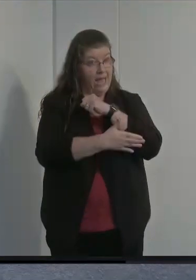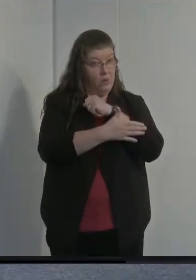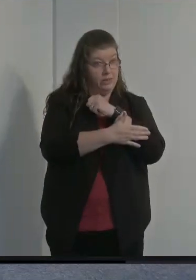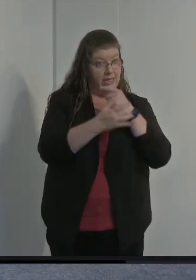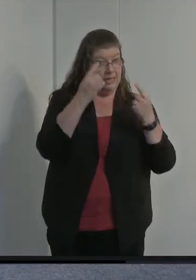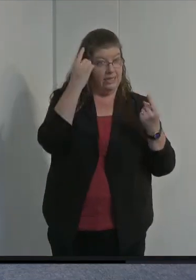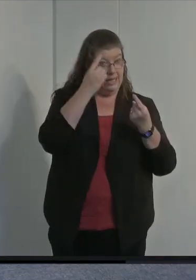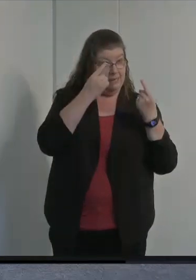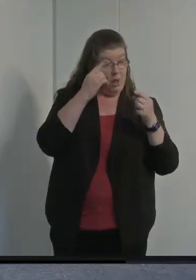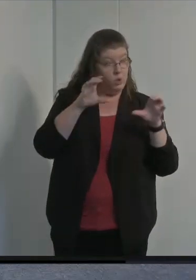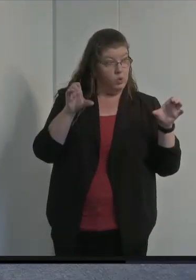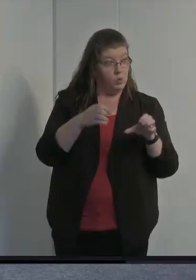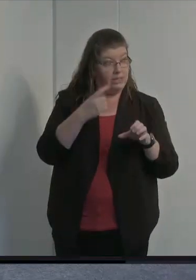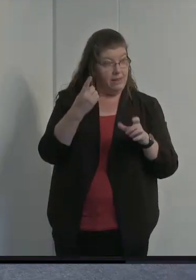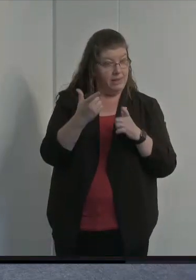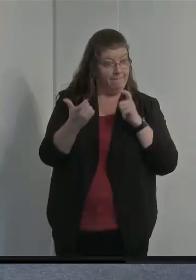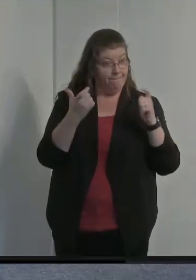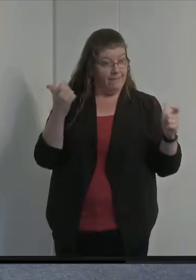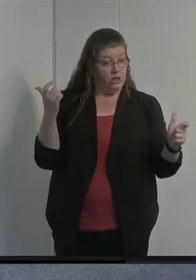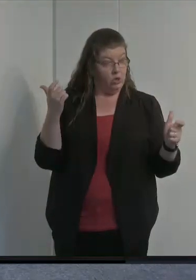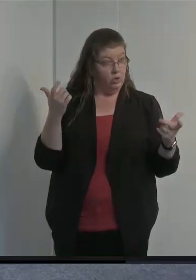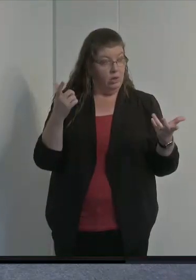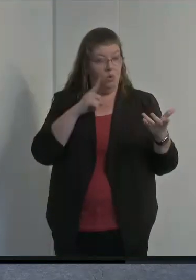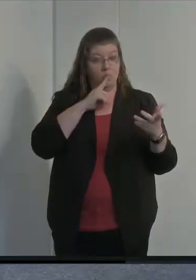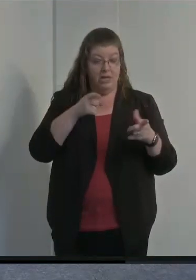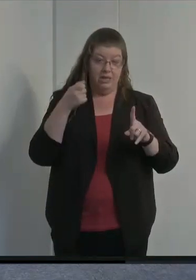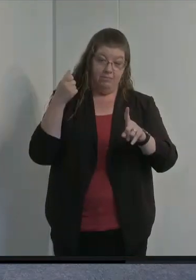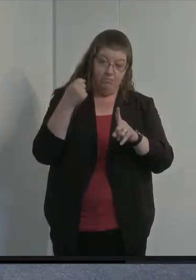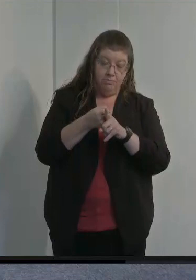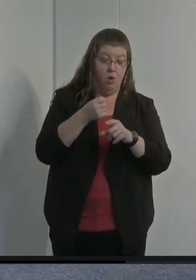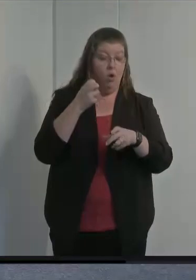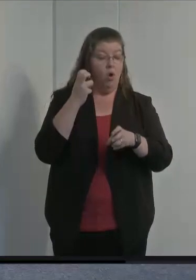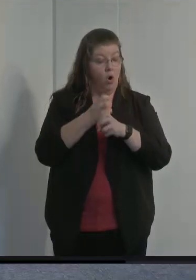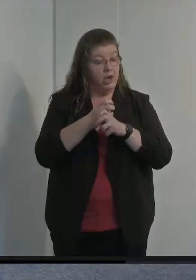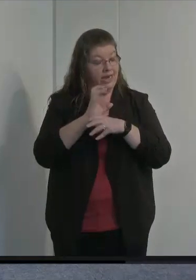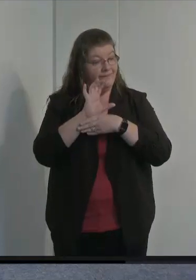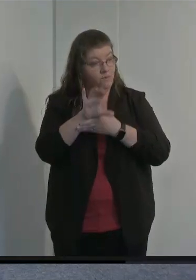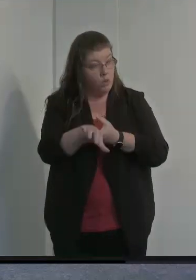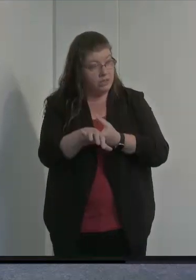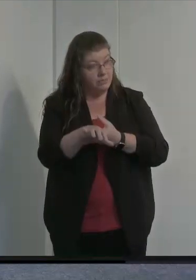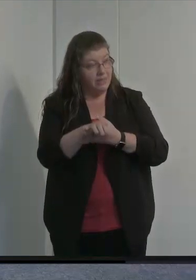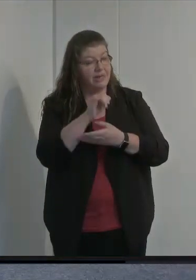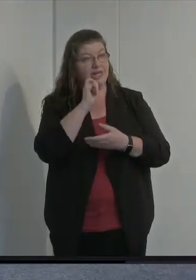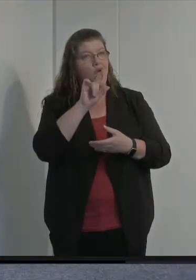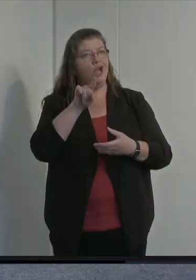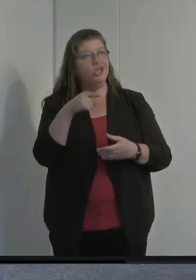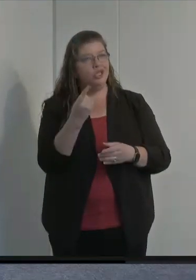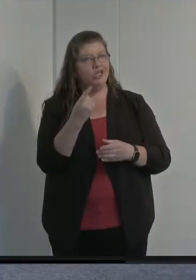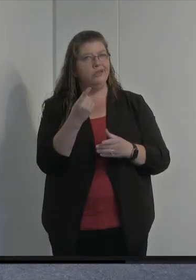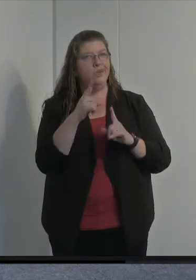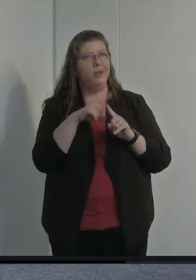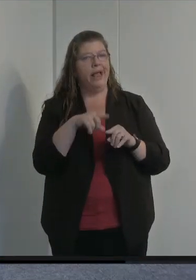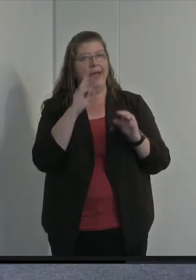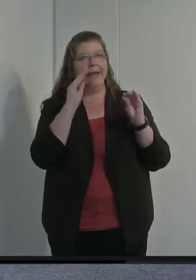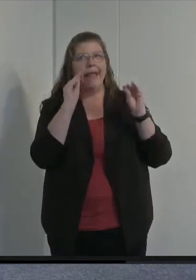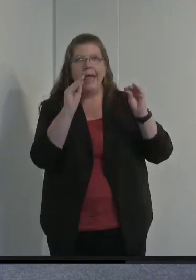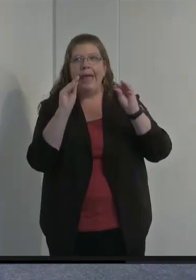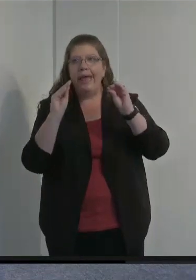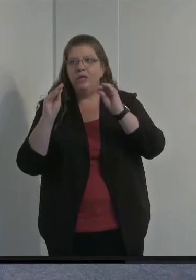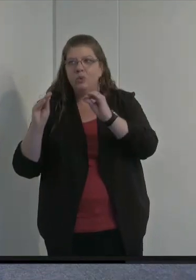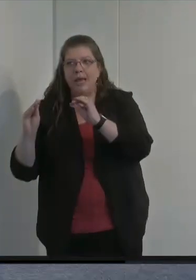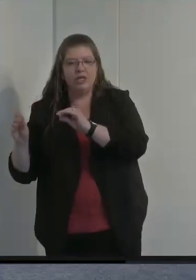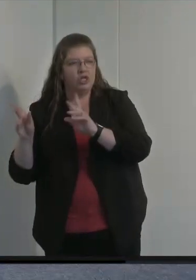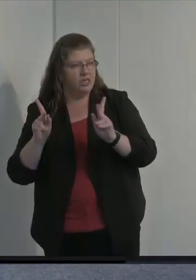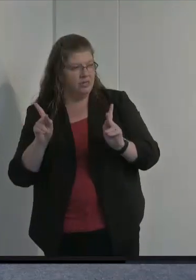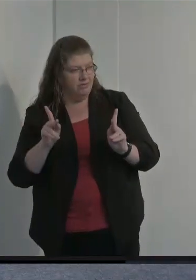thinking about doing something bigger and really going harder with enforcement and not just relying on education? I know